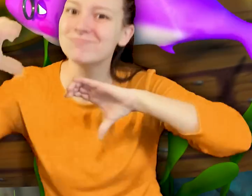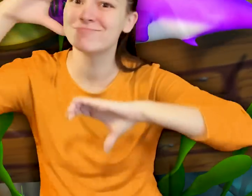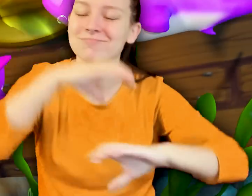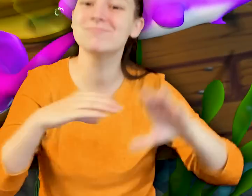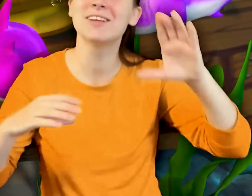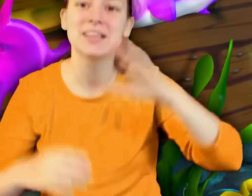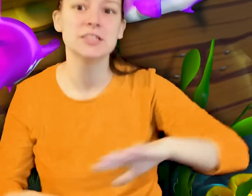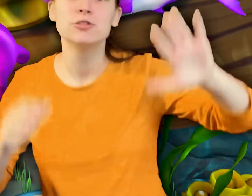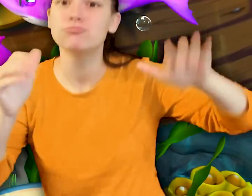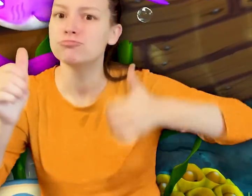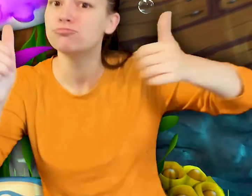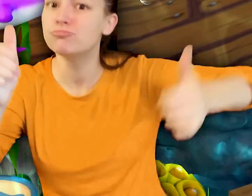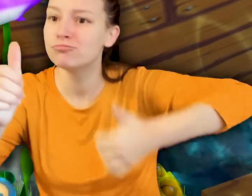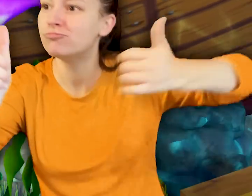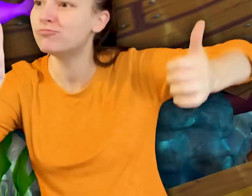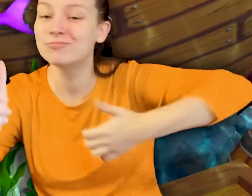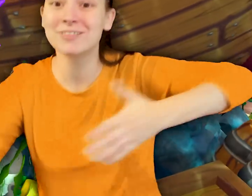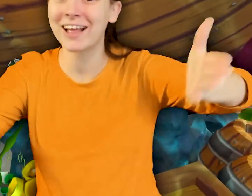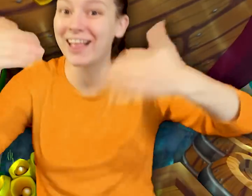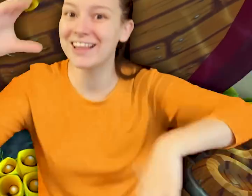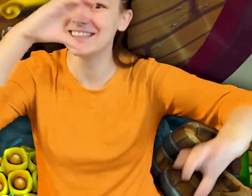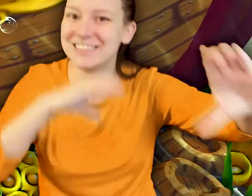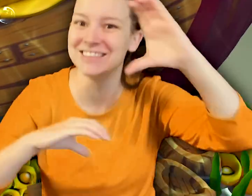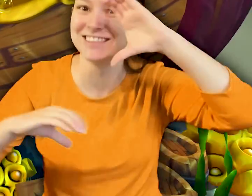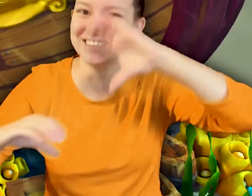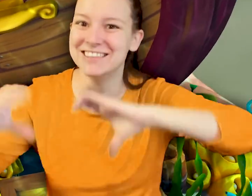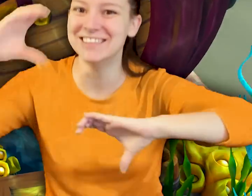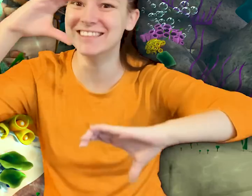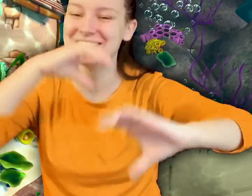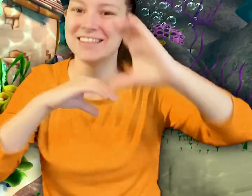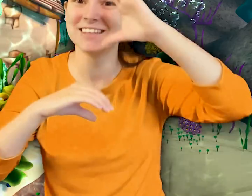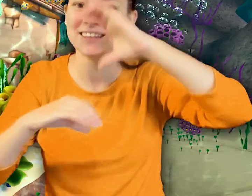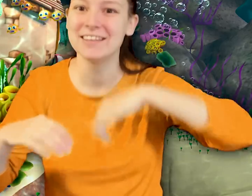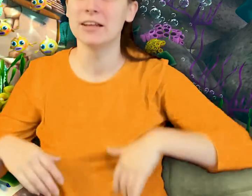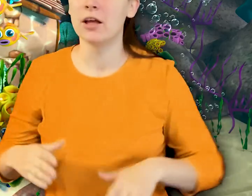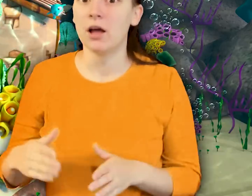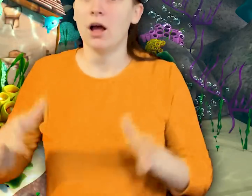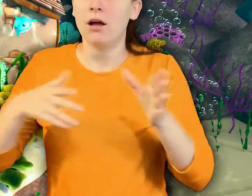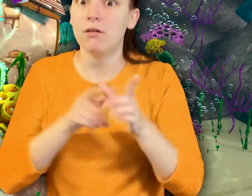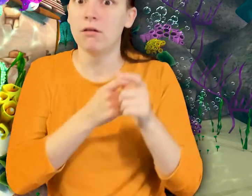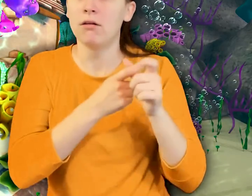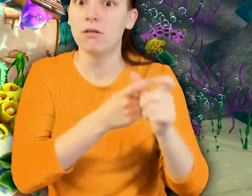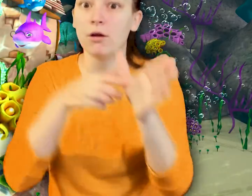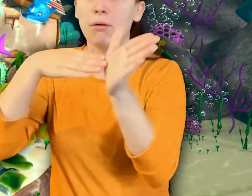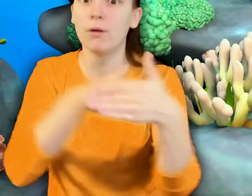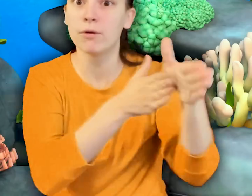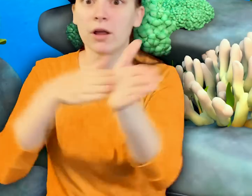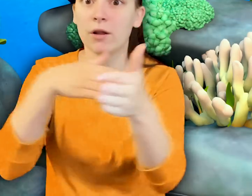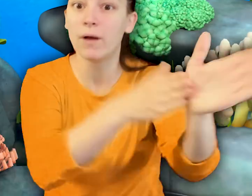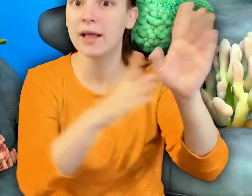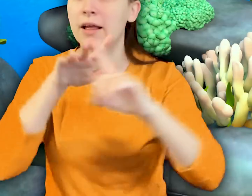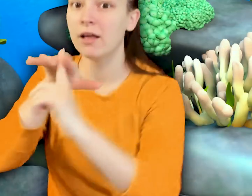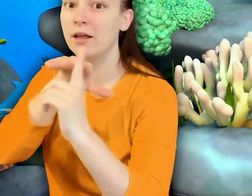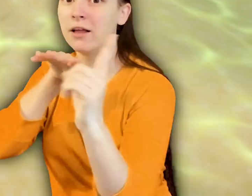Go Hunt Let's Go Hunt do doo doo do do let's go hunt run away do do